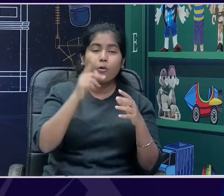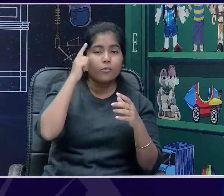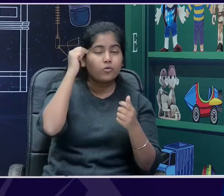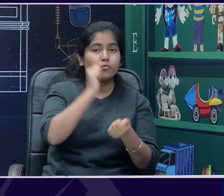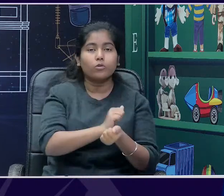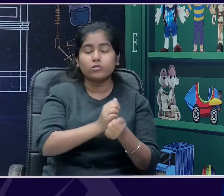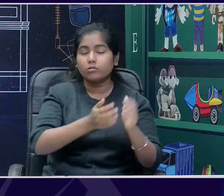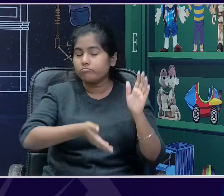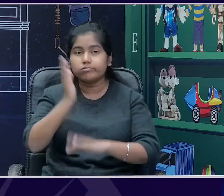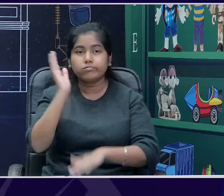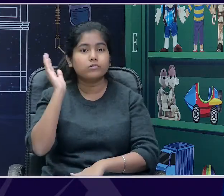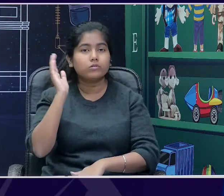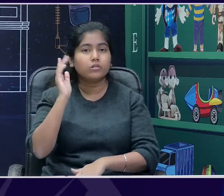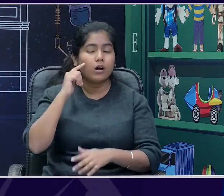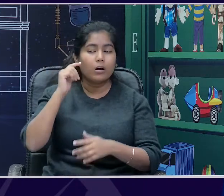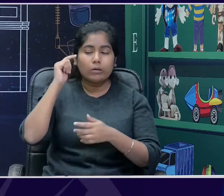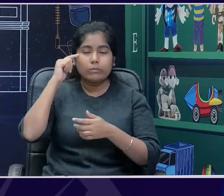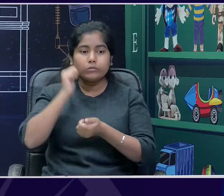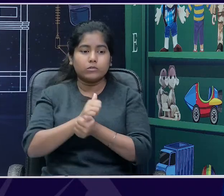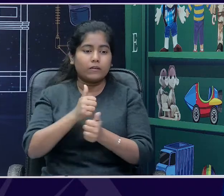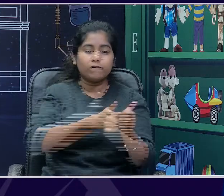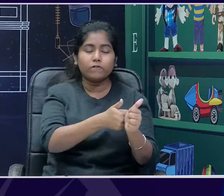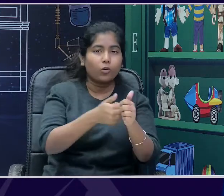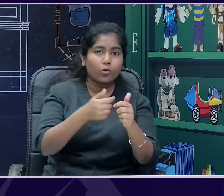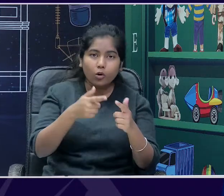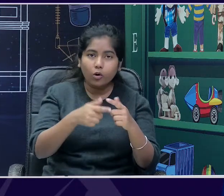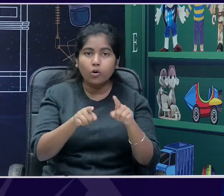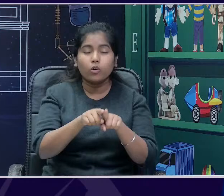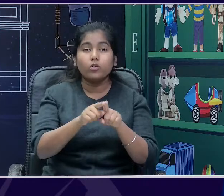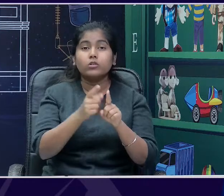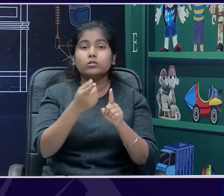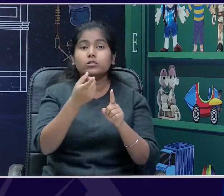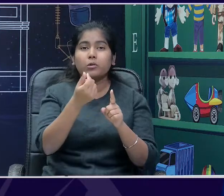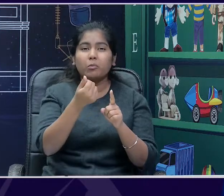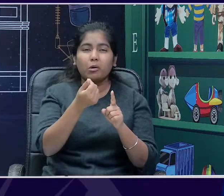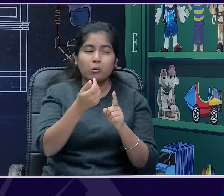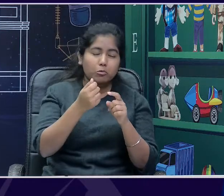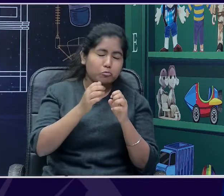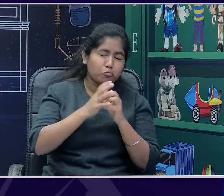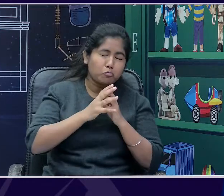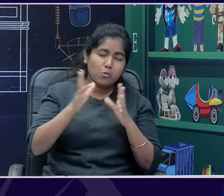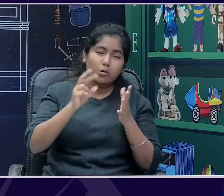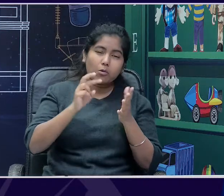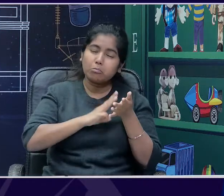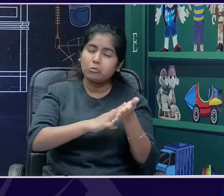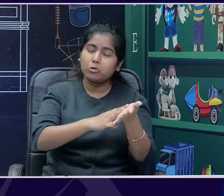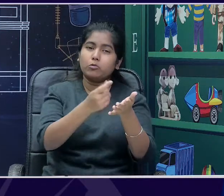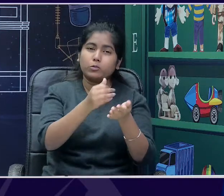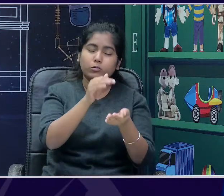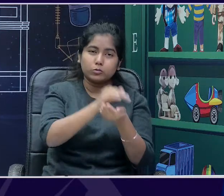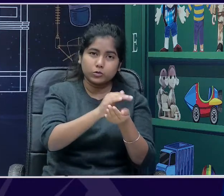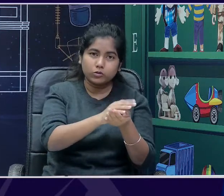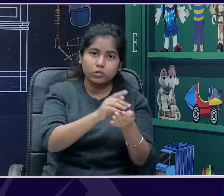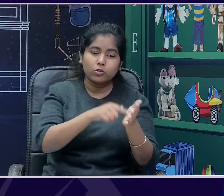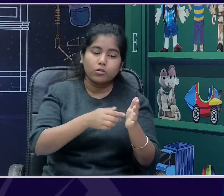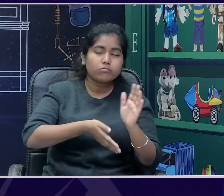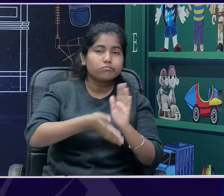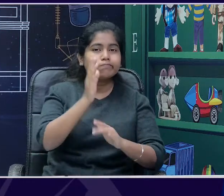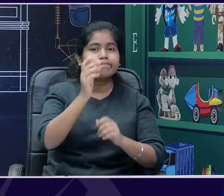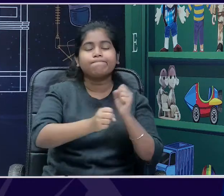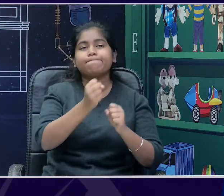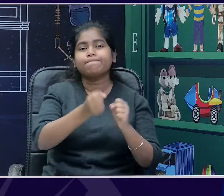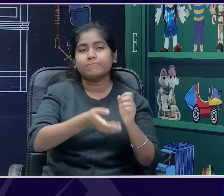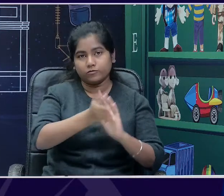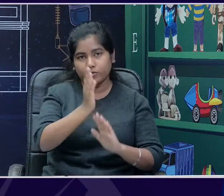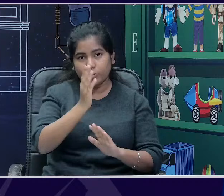room, he had a trunk where millions of rupees were kept. Okay. So he used to live his life